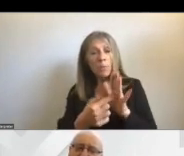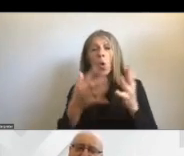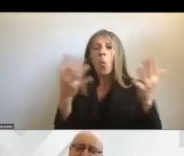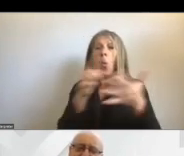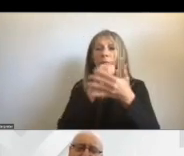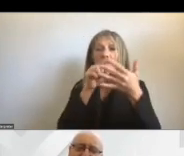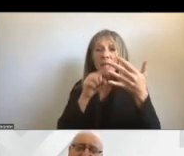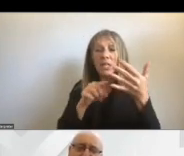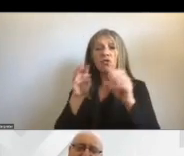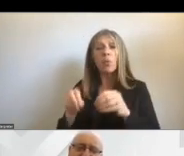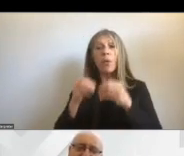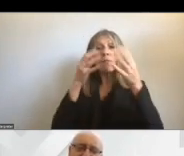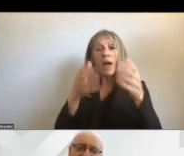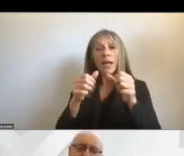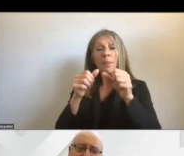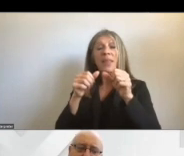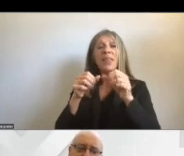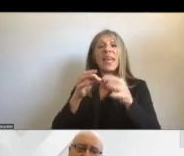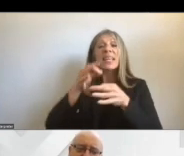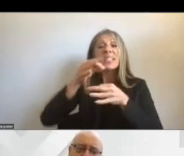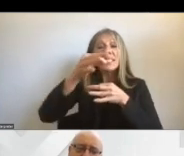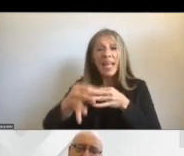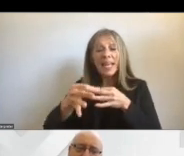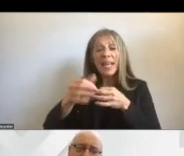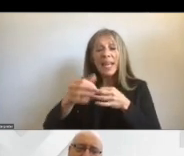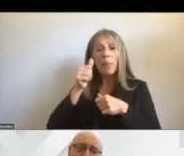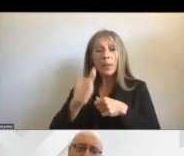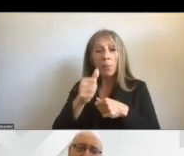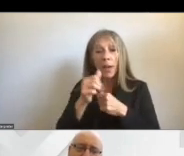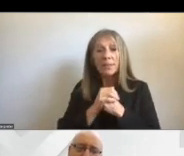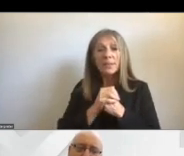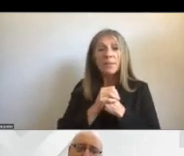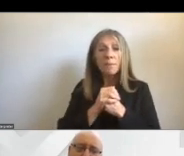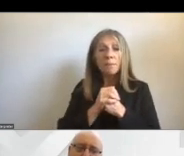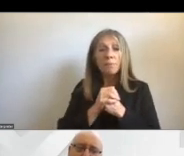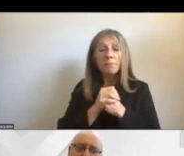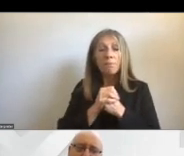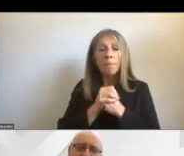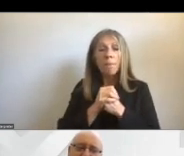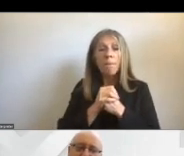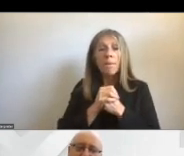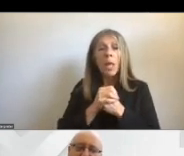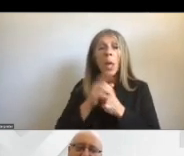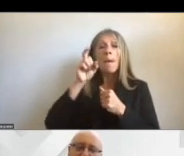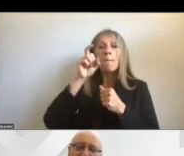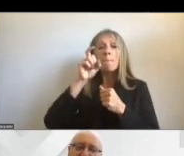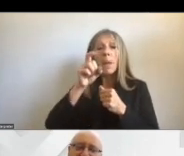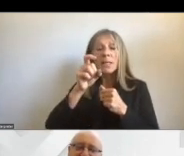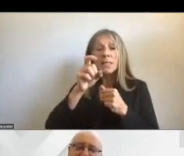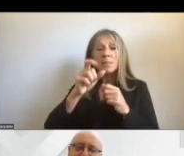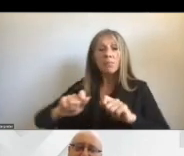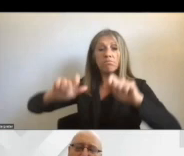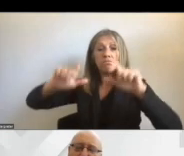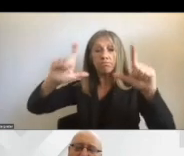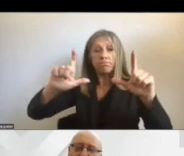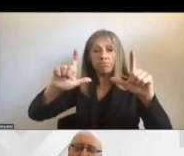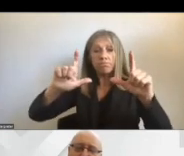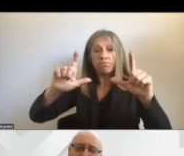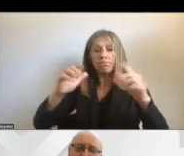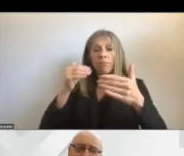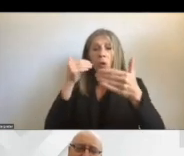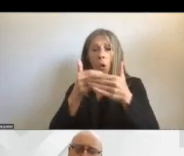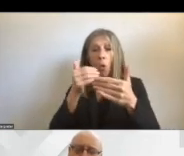because there's sufficient, because it allows for you to cross the intersection when